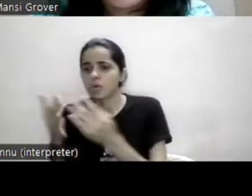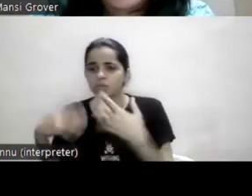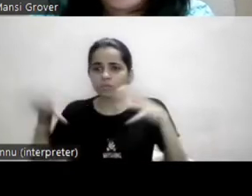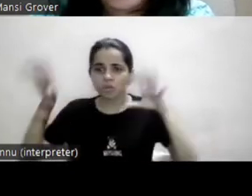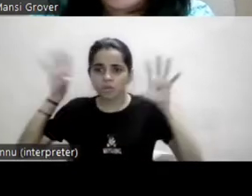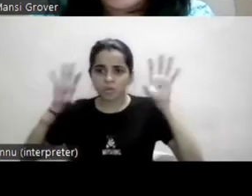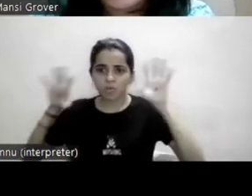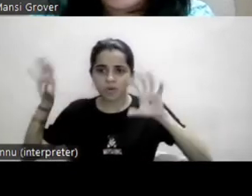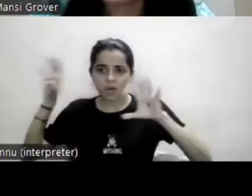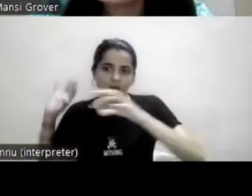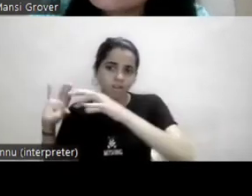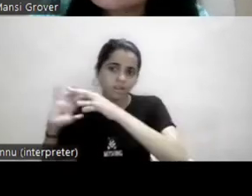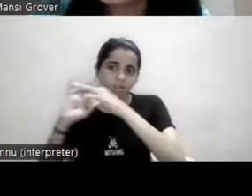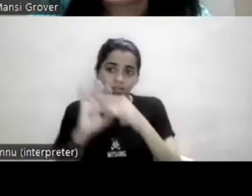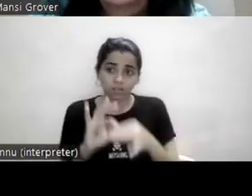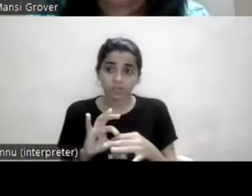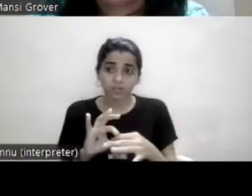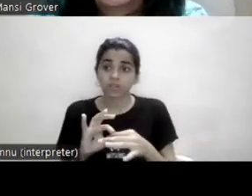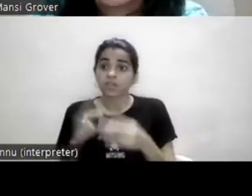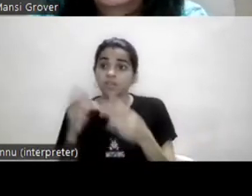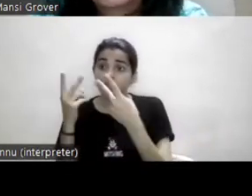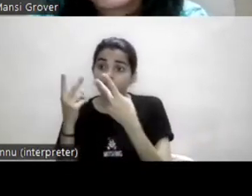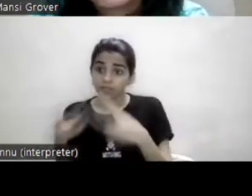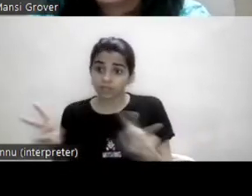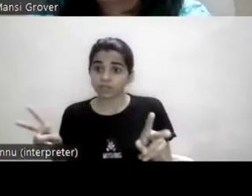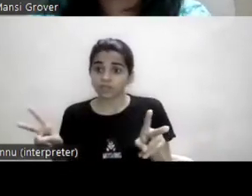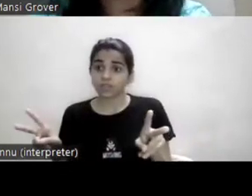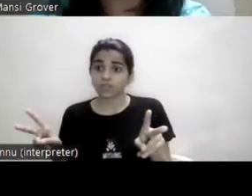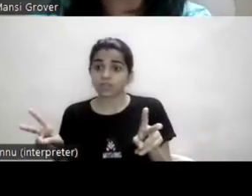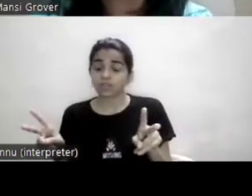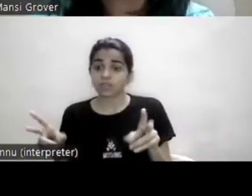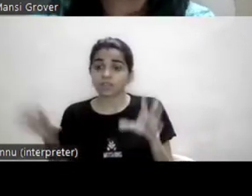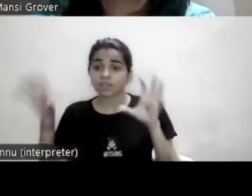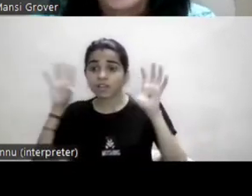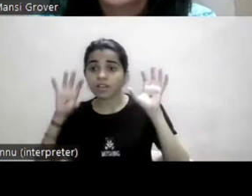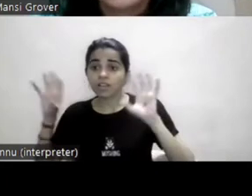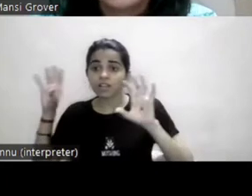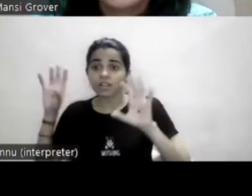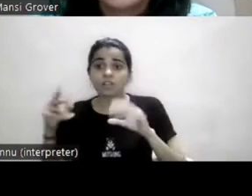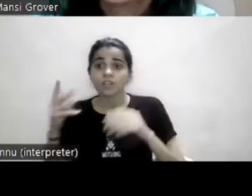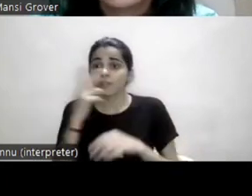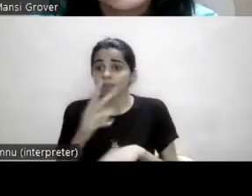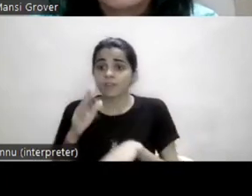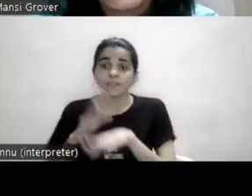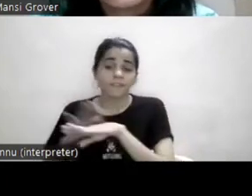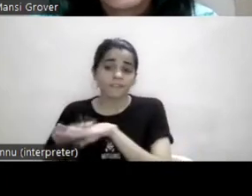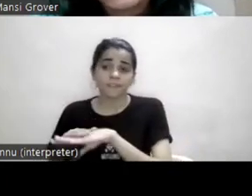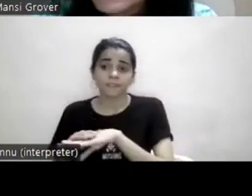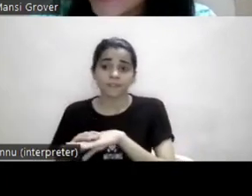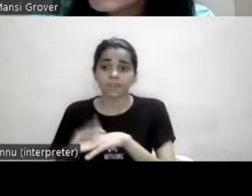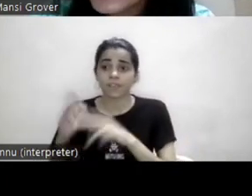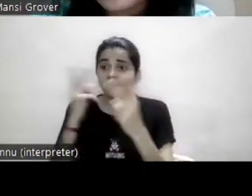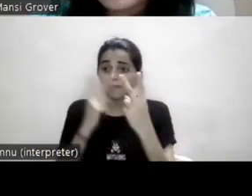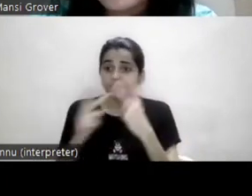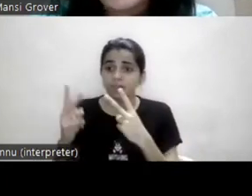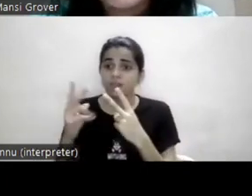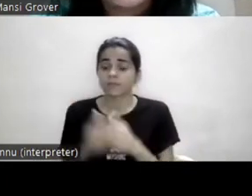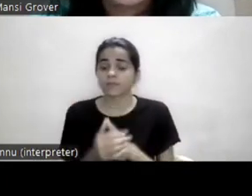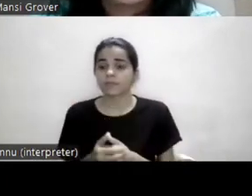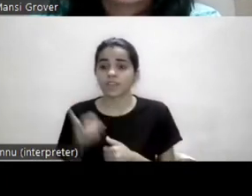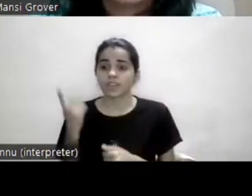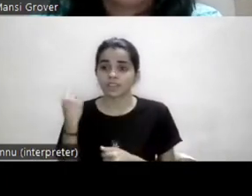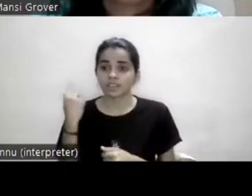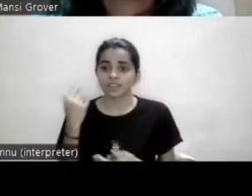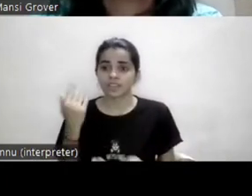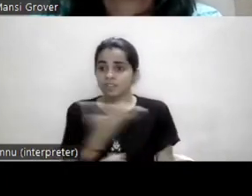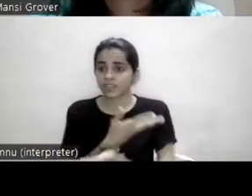monstrousness related to it. And this is a different kind of monstrousness, something that you would not witness in the West. Like yesterday also we